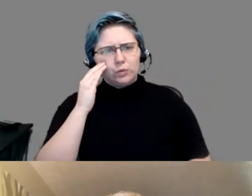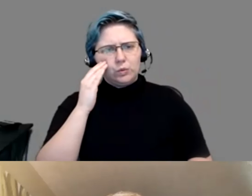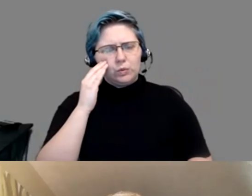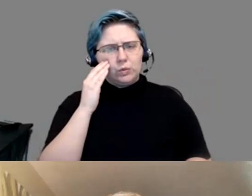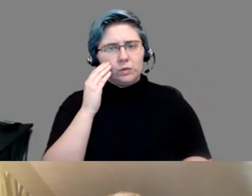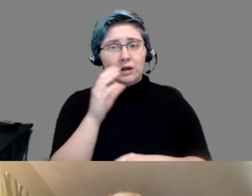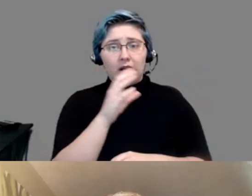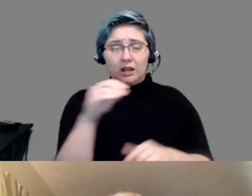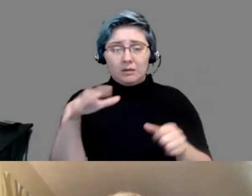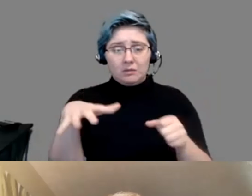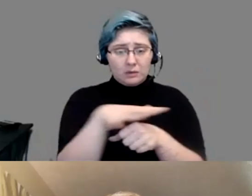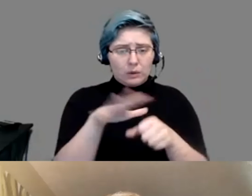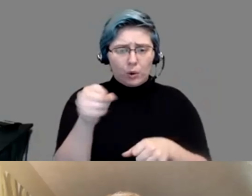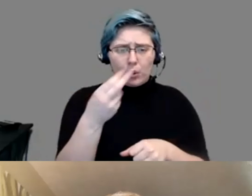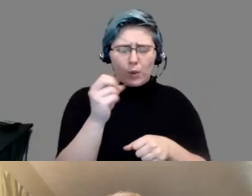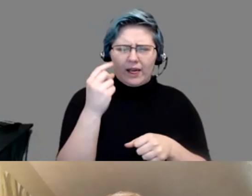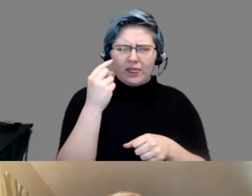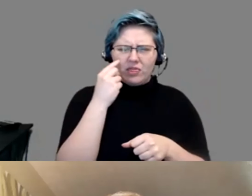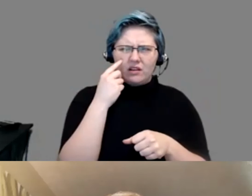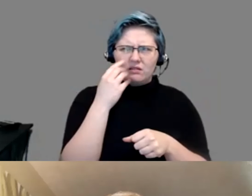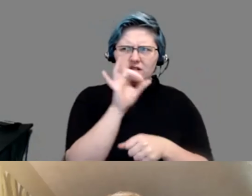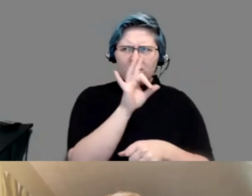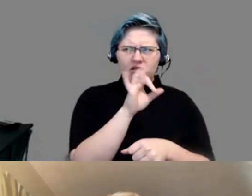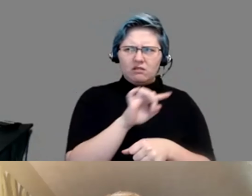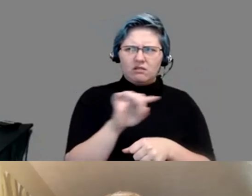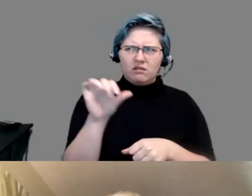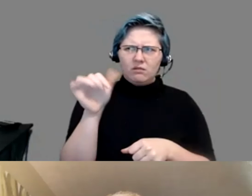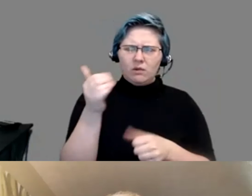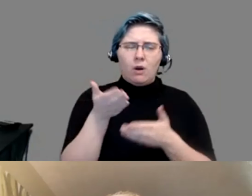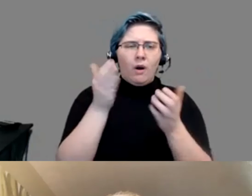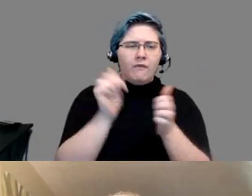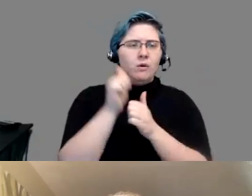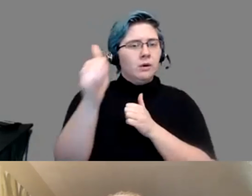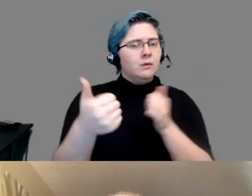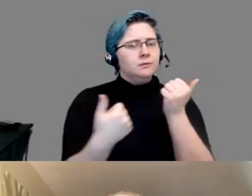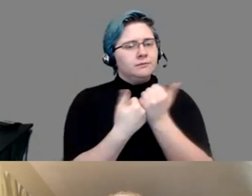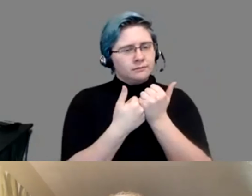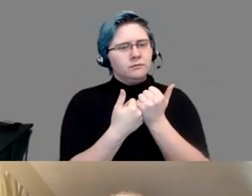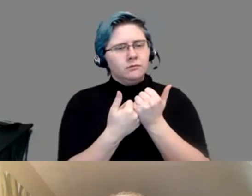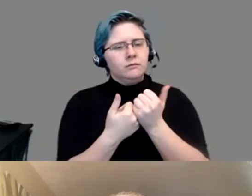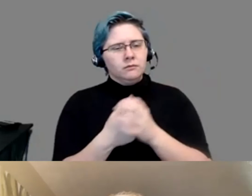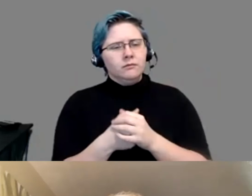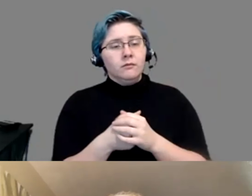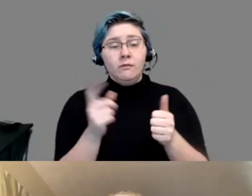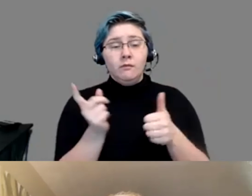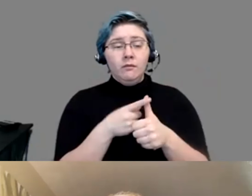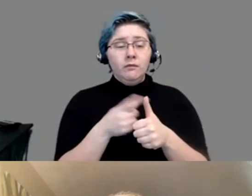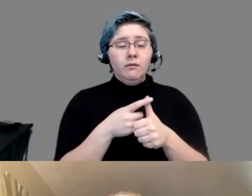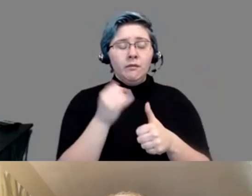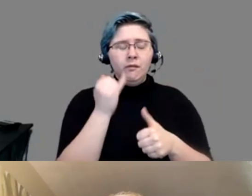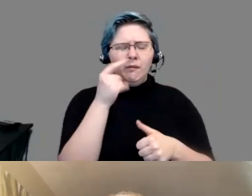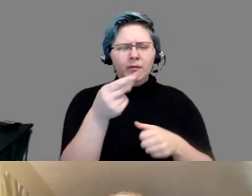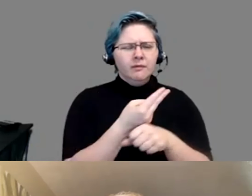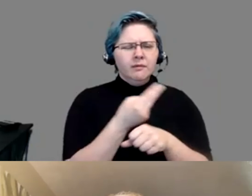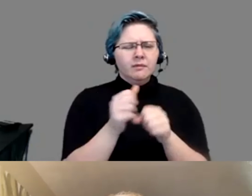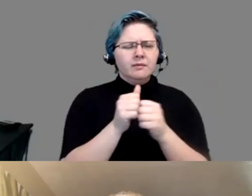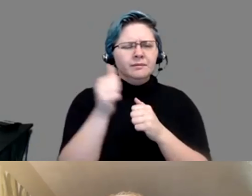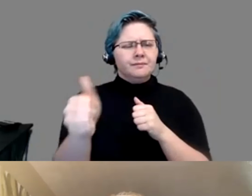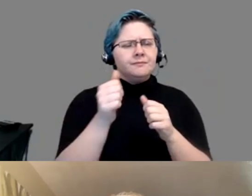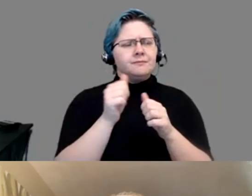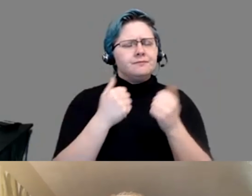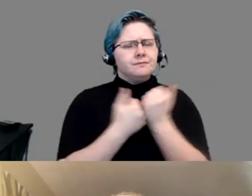in Ohio, and I believe there are maybe 8 to 10 of them who offer remote supports. Number one, if you're using remote supports,